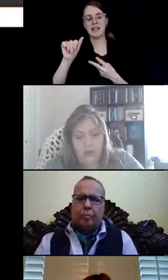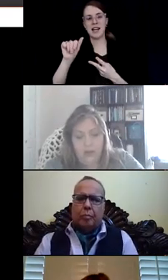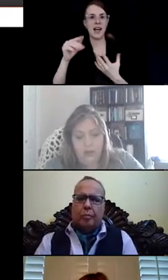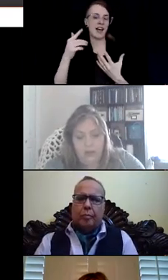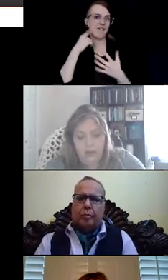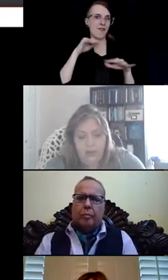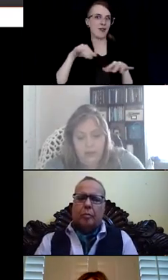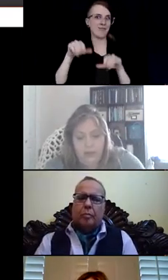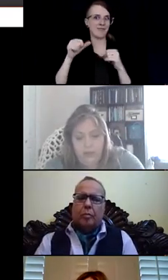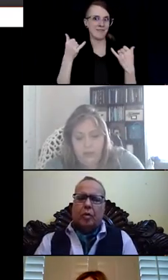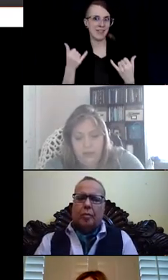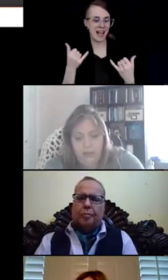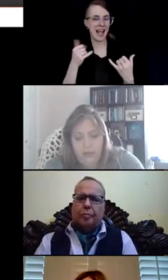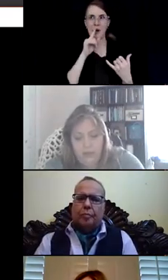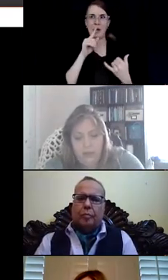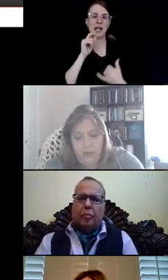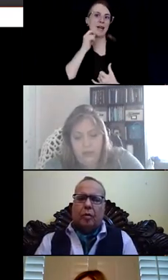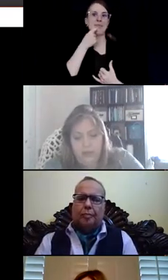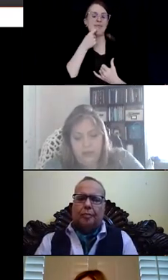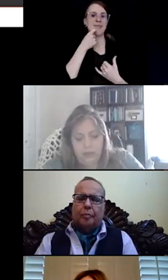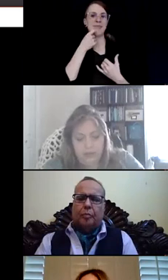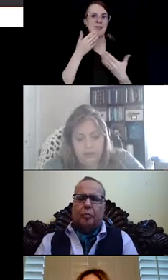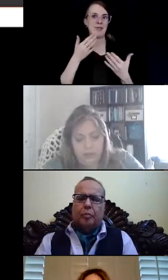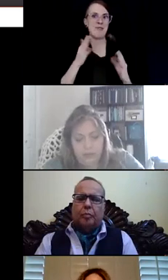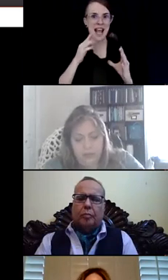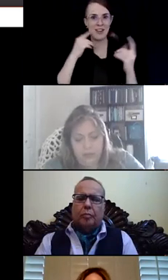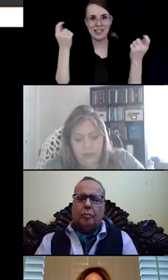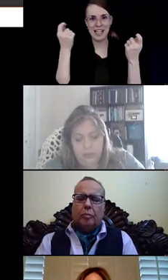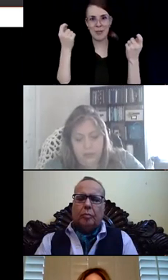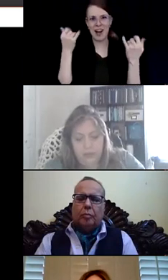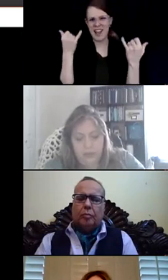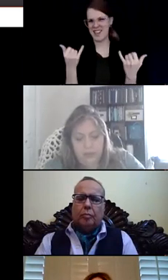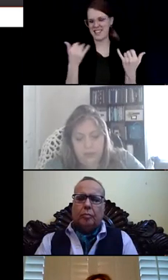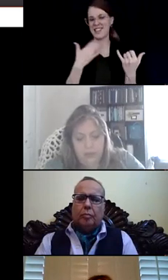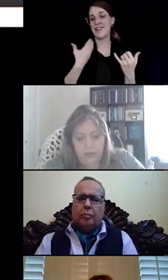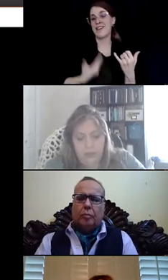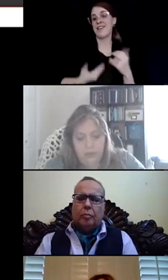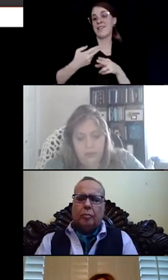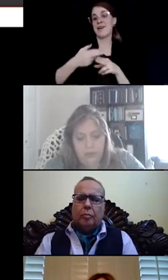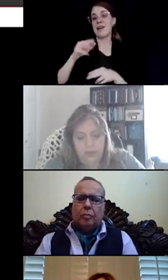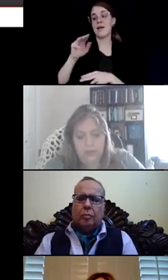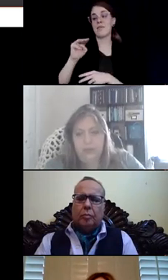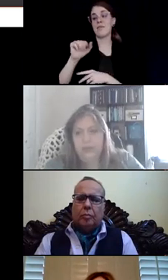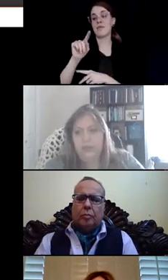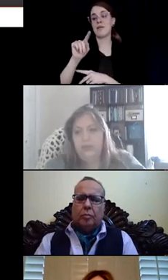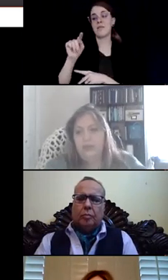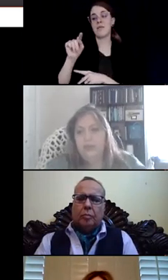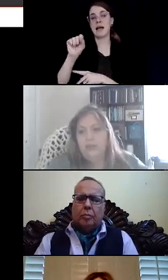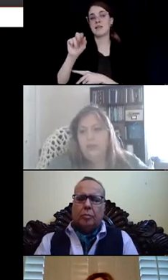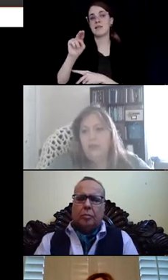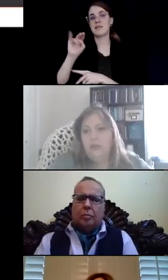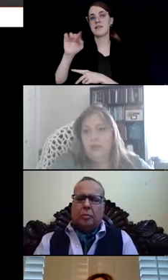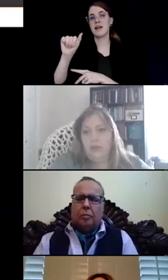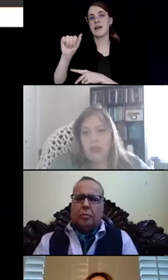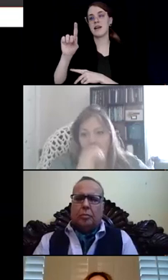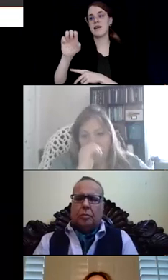75th anniversary. We're really happy to be with you today. Again, my name is Matt Snidecki. I'm the program manager for